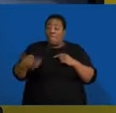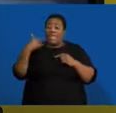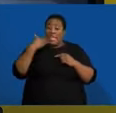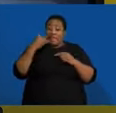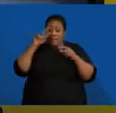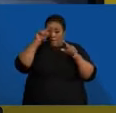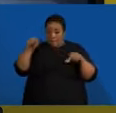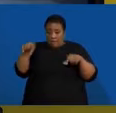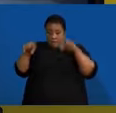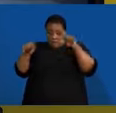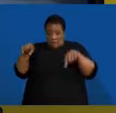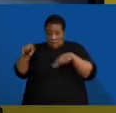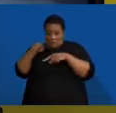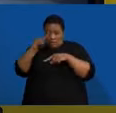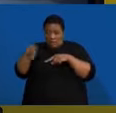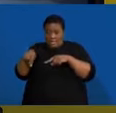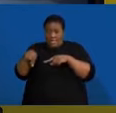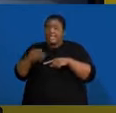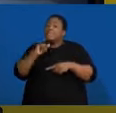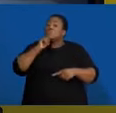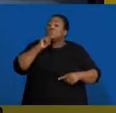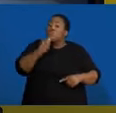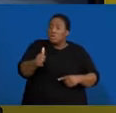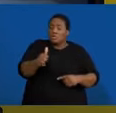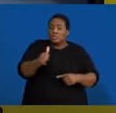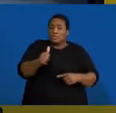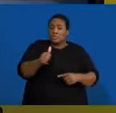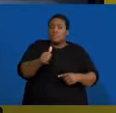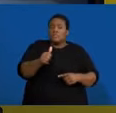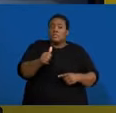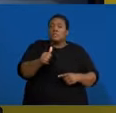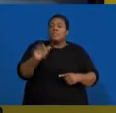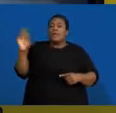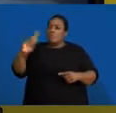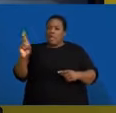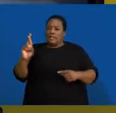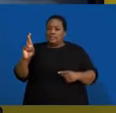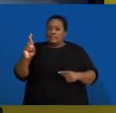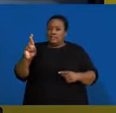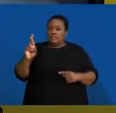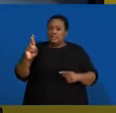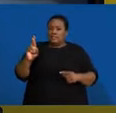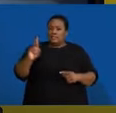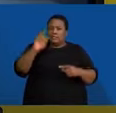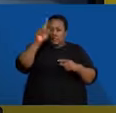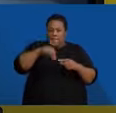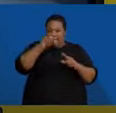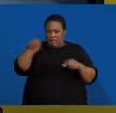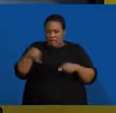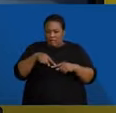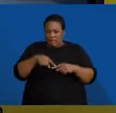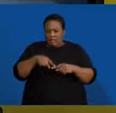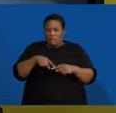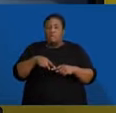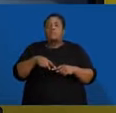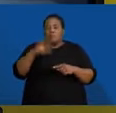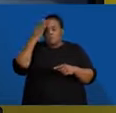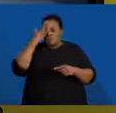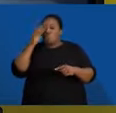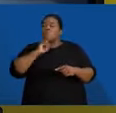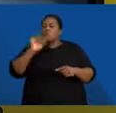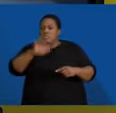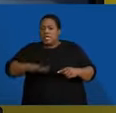a non-right-angled triangle, then you can use the area rule. But if it's a right-angled, you know it's